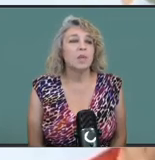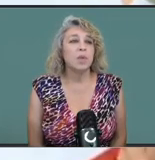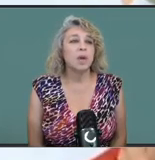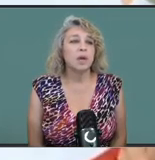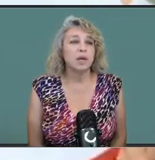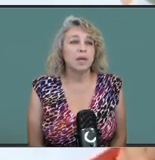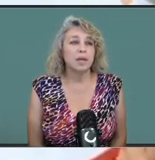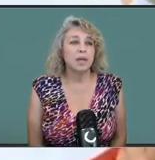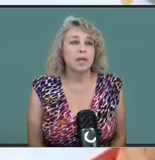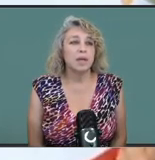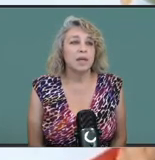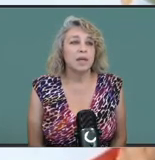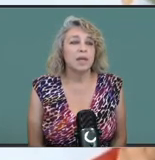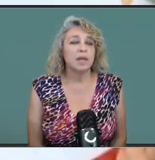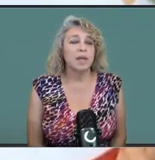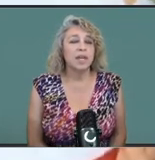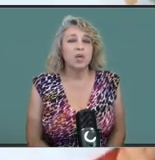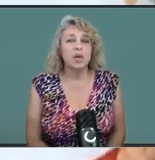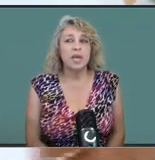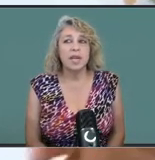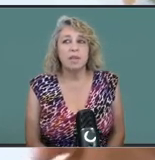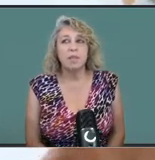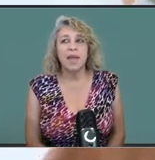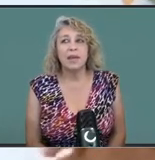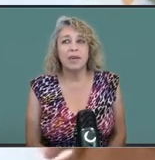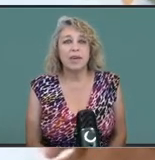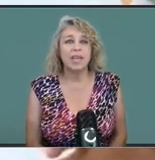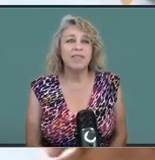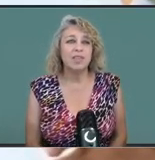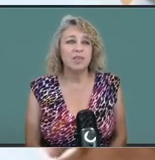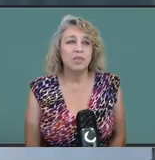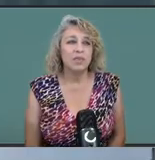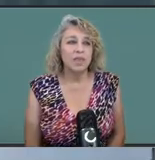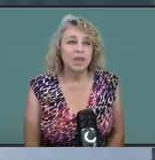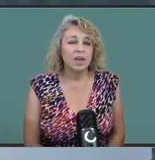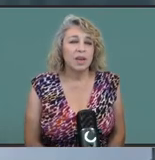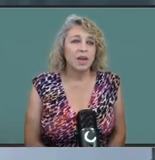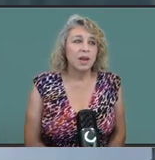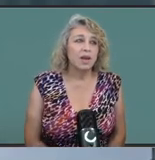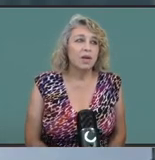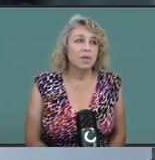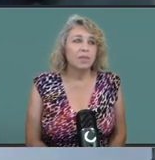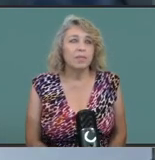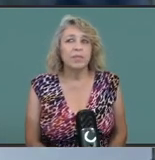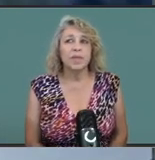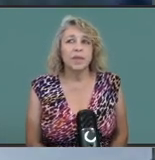and we were in a coordinated manner even those